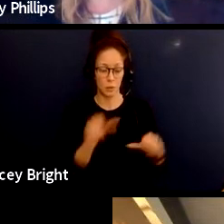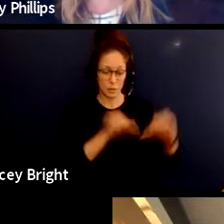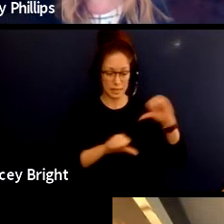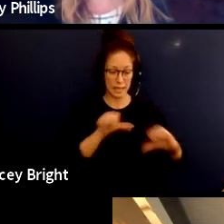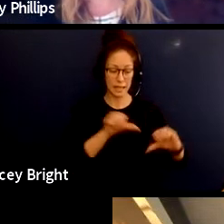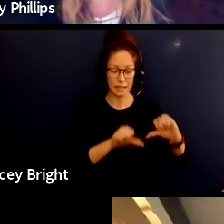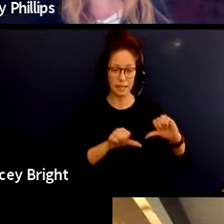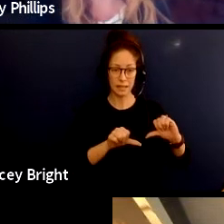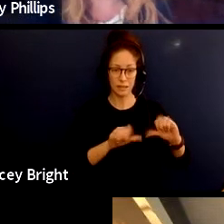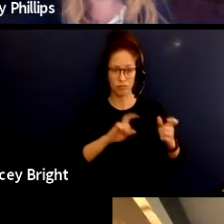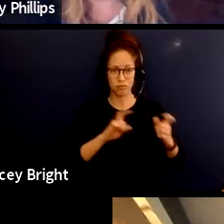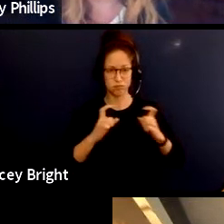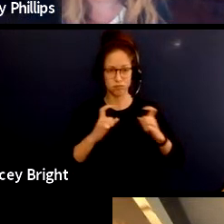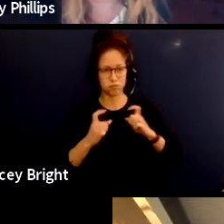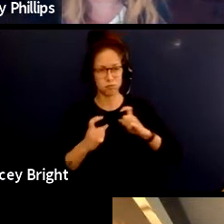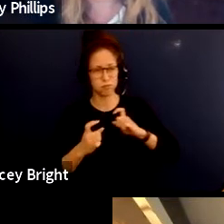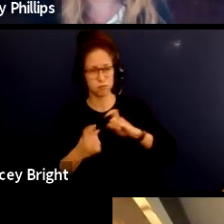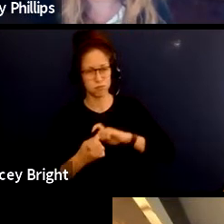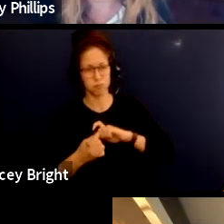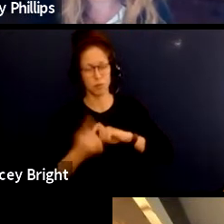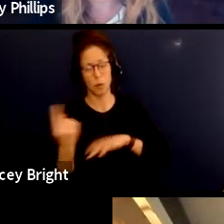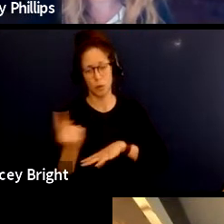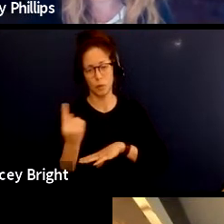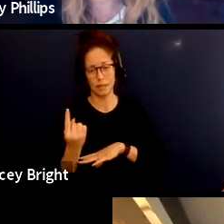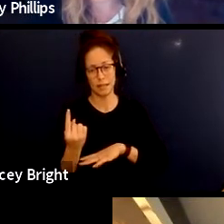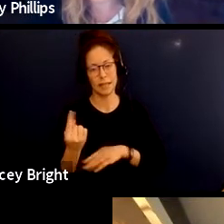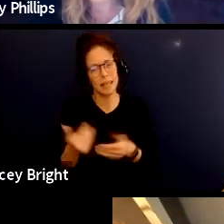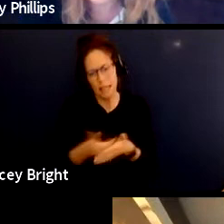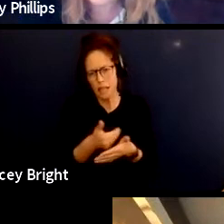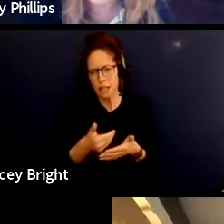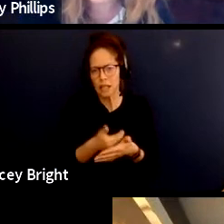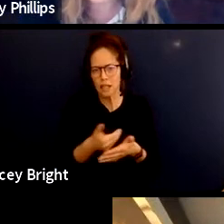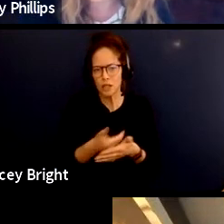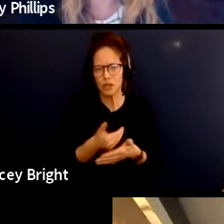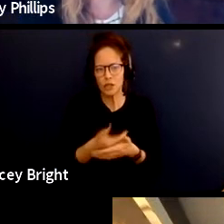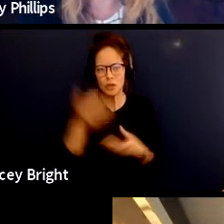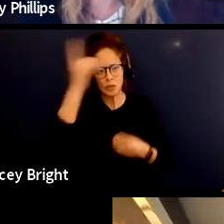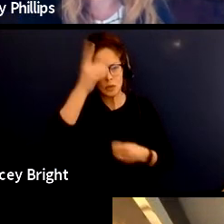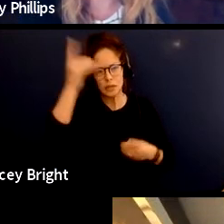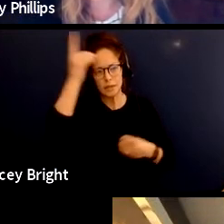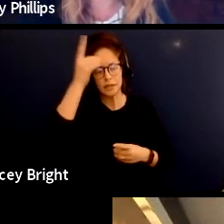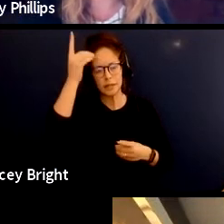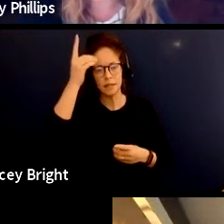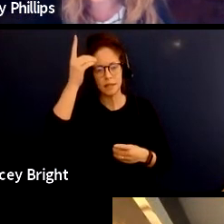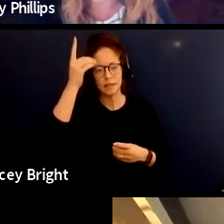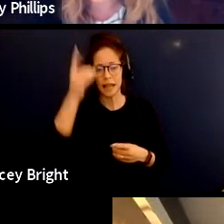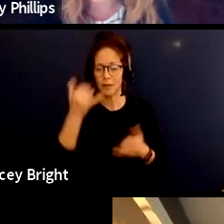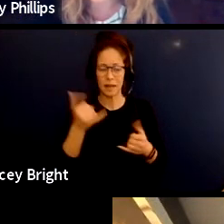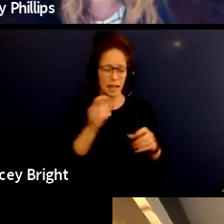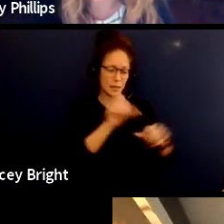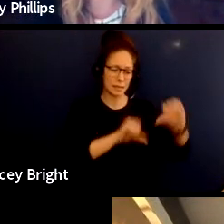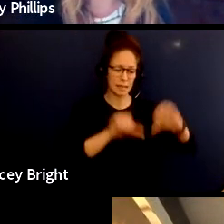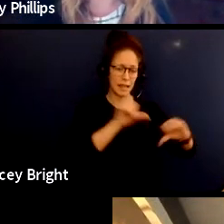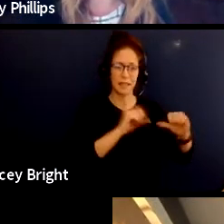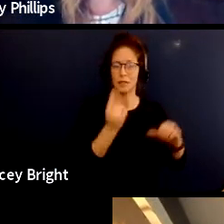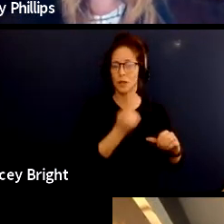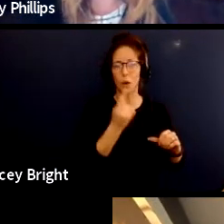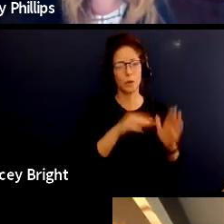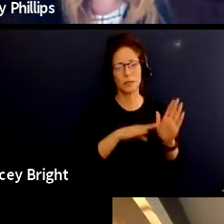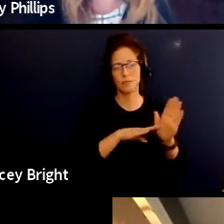The science is changing all the time. It's a fairly new disease, and almost always science has evolved. I will give another